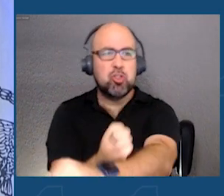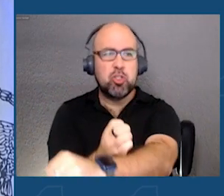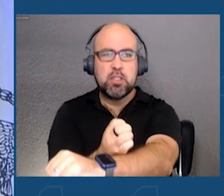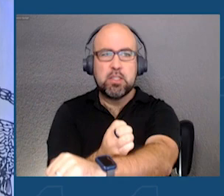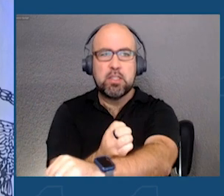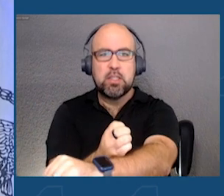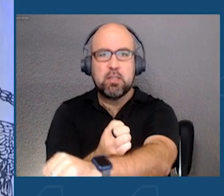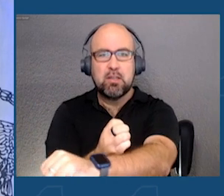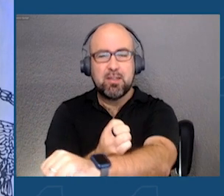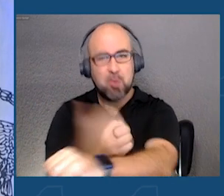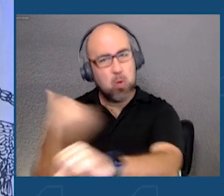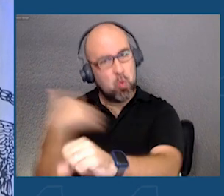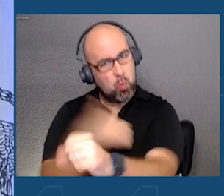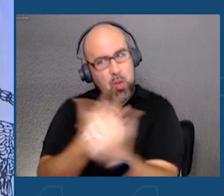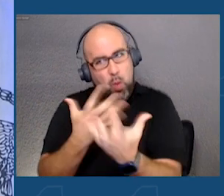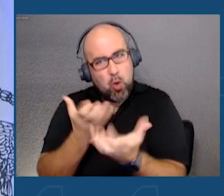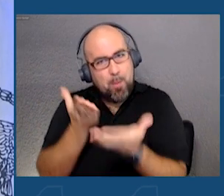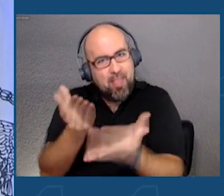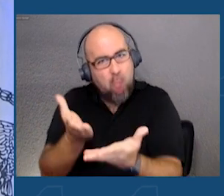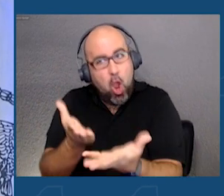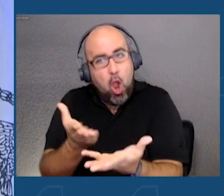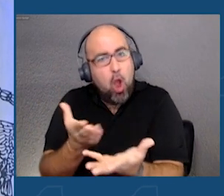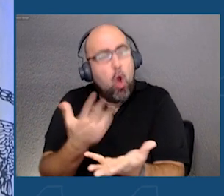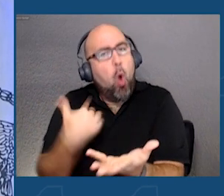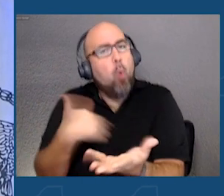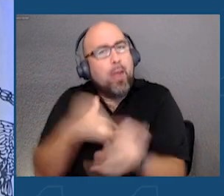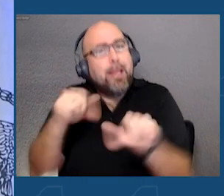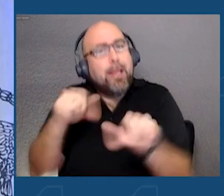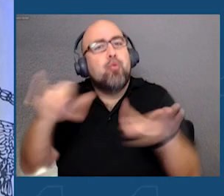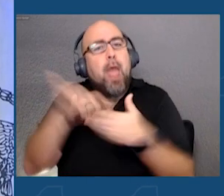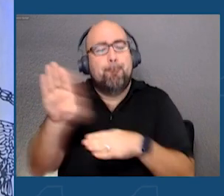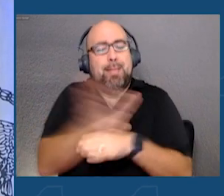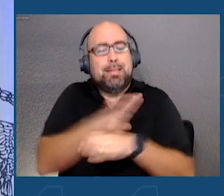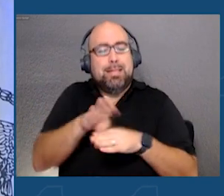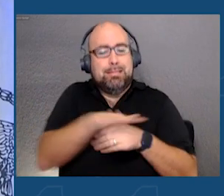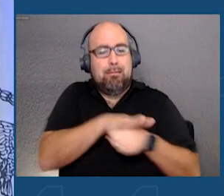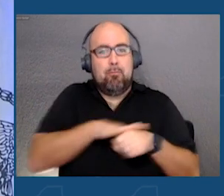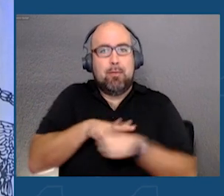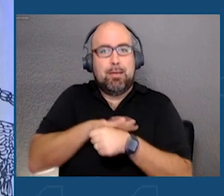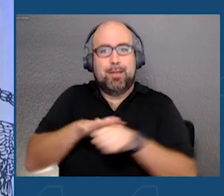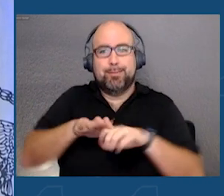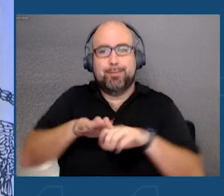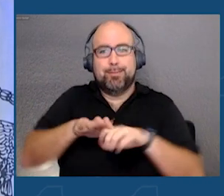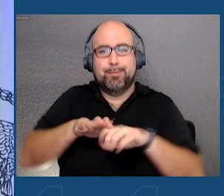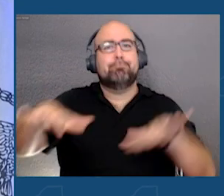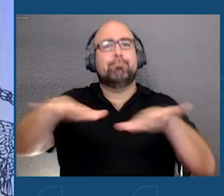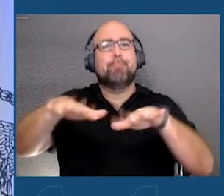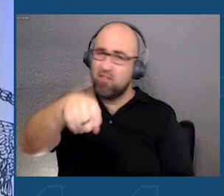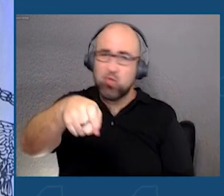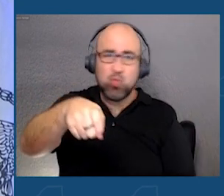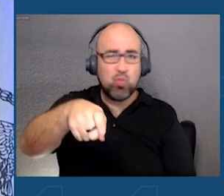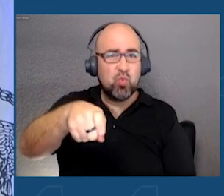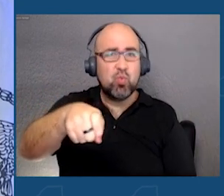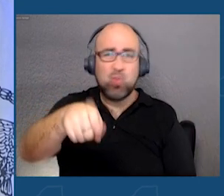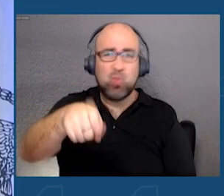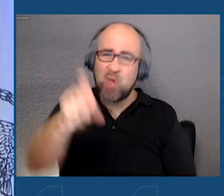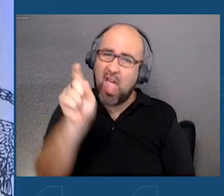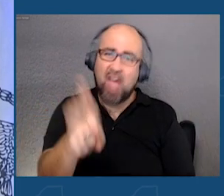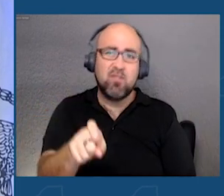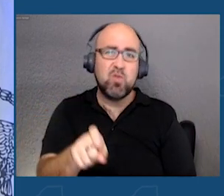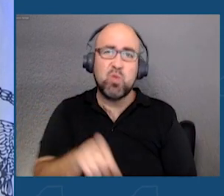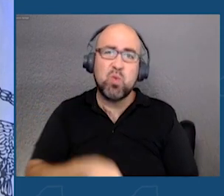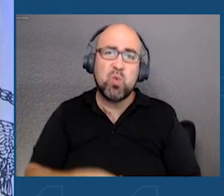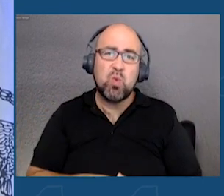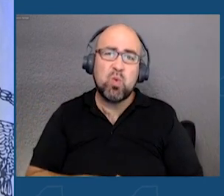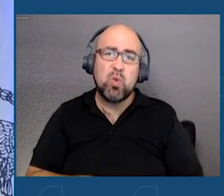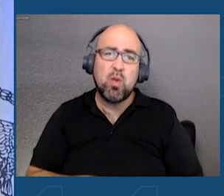We can do that here in our business districts throughout this city. We have to. We have to. And that's why Mayor